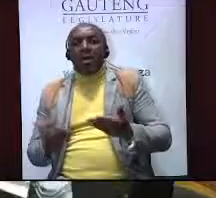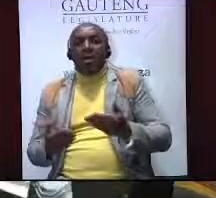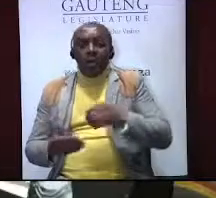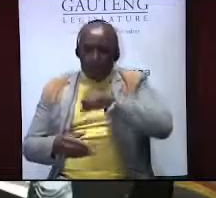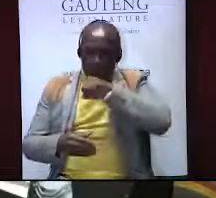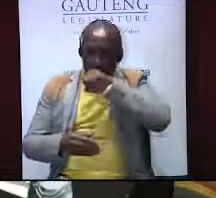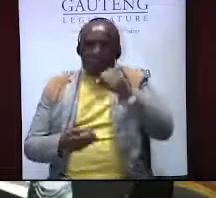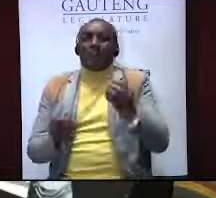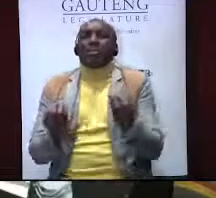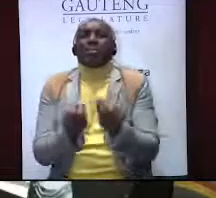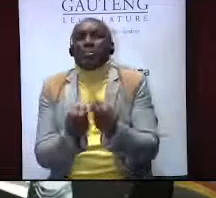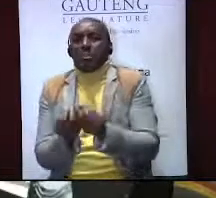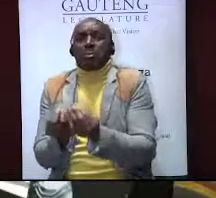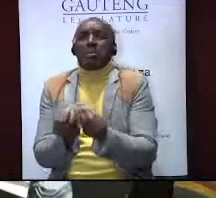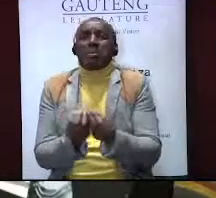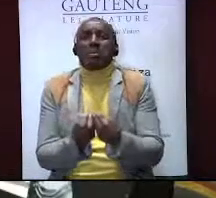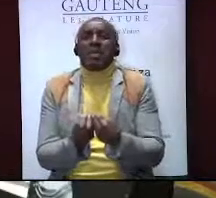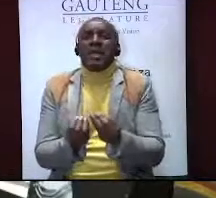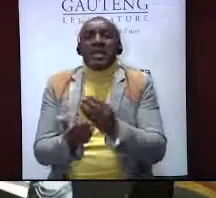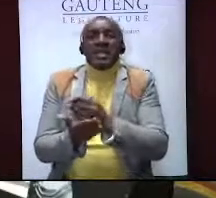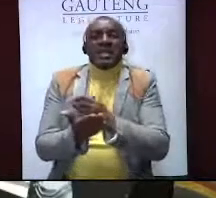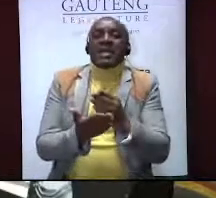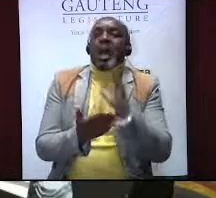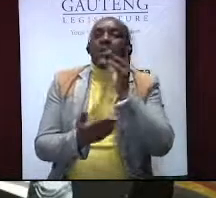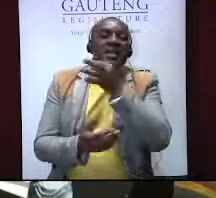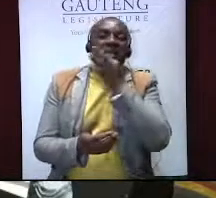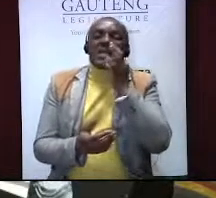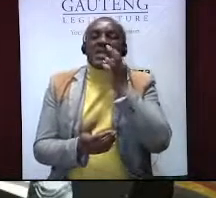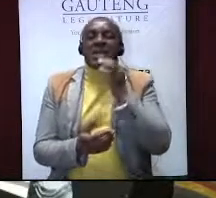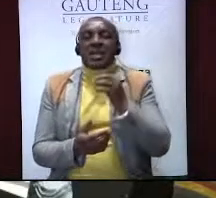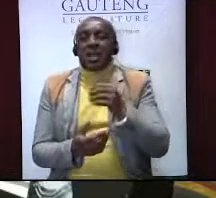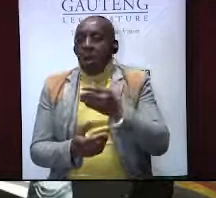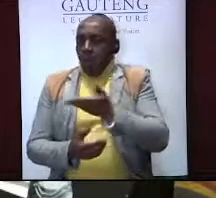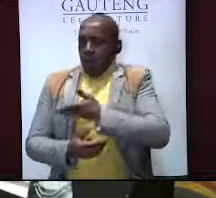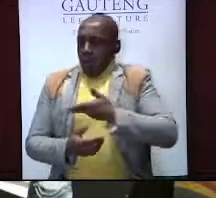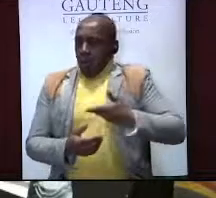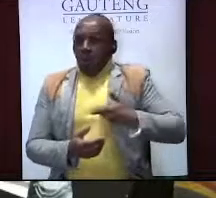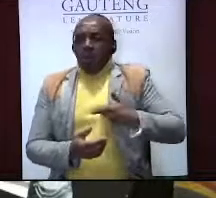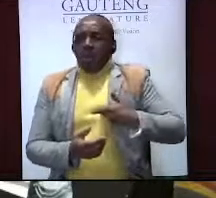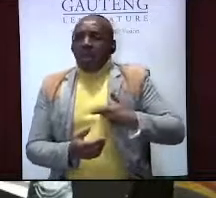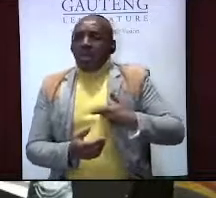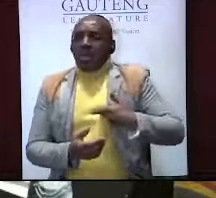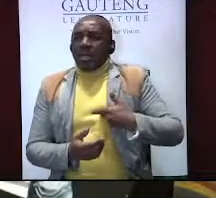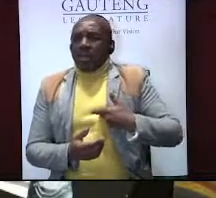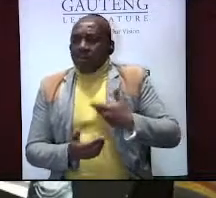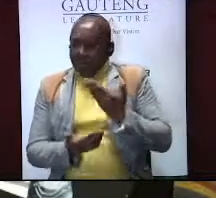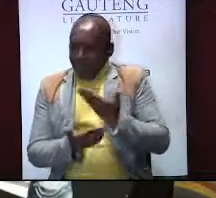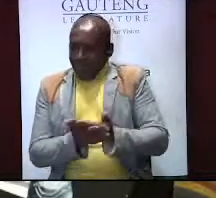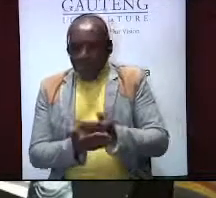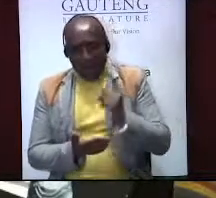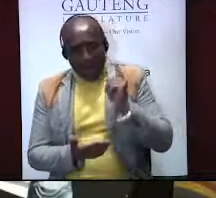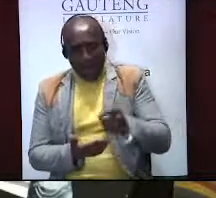Utandizinto. So I'm saying to all of us, let us help one another.